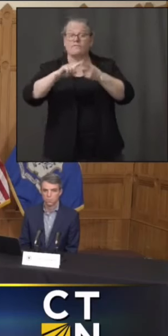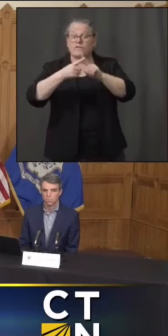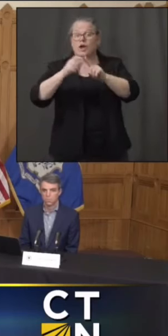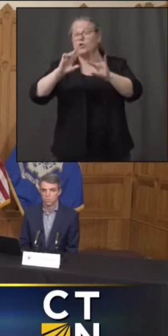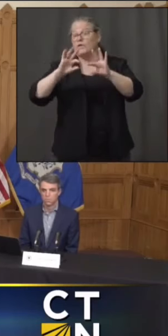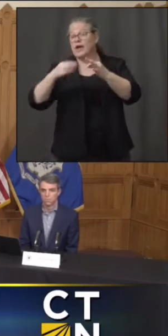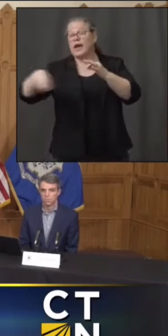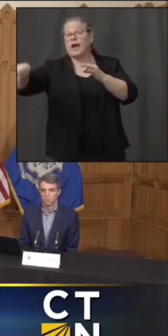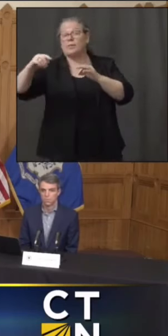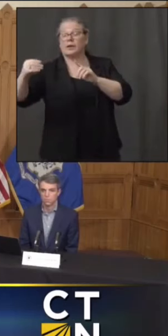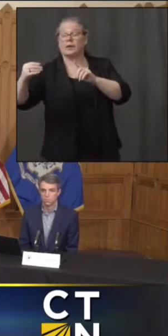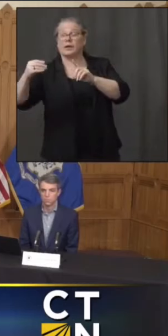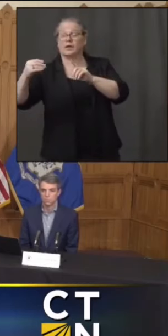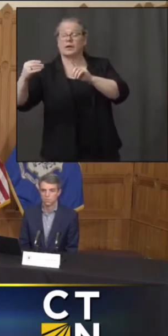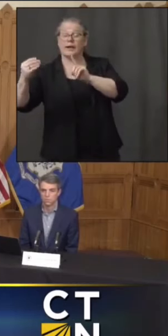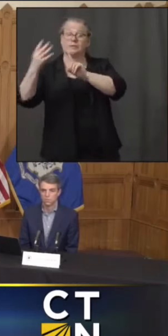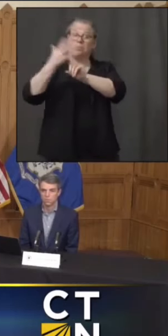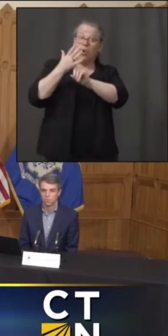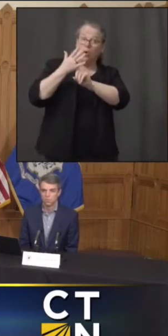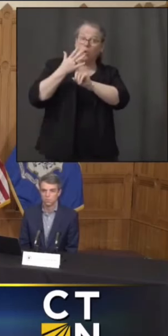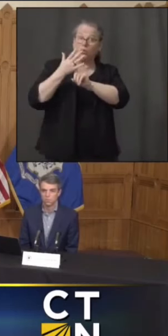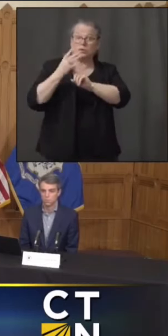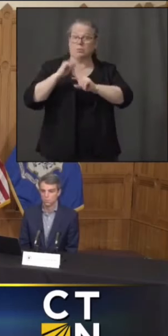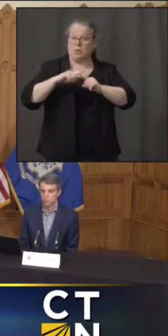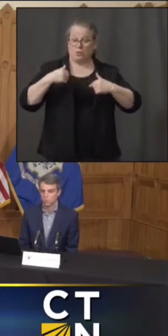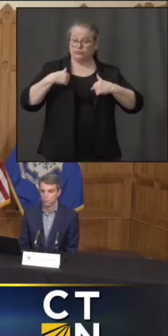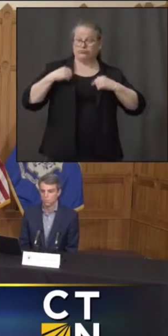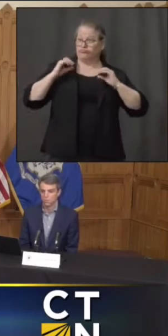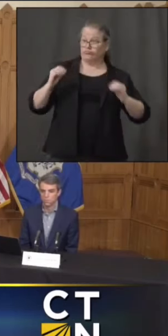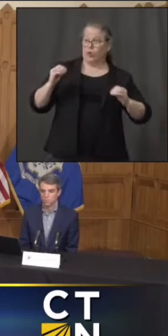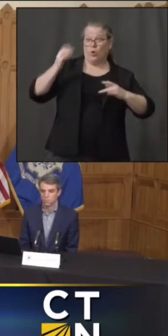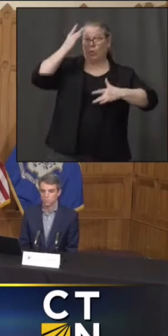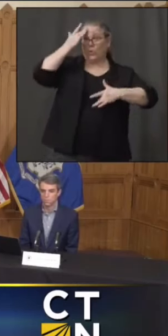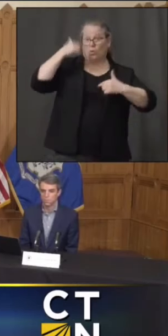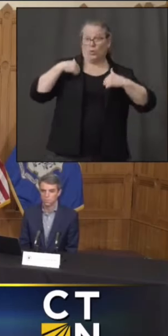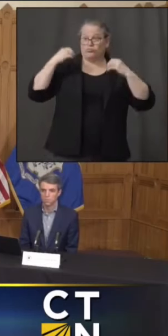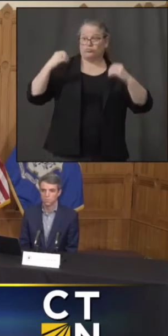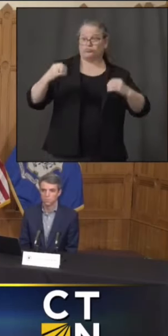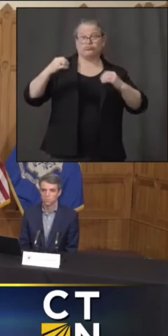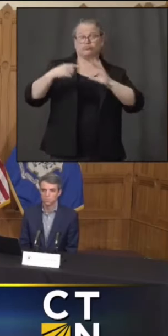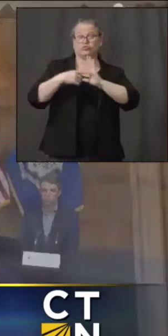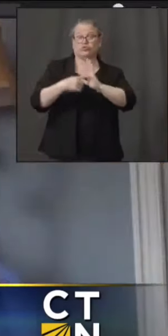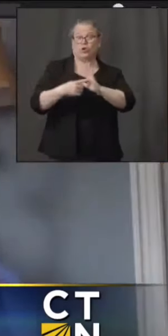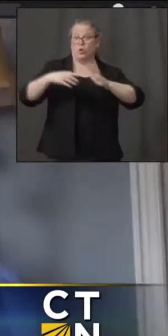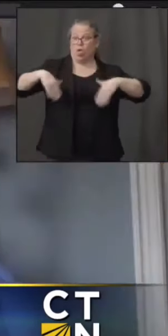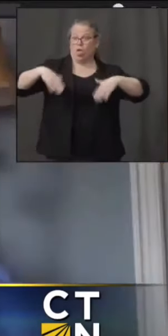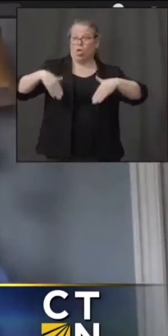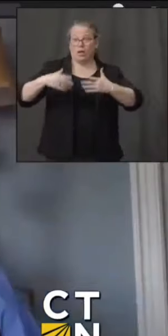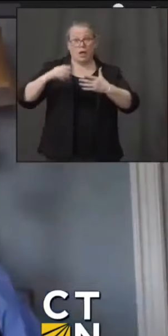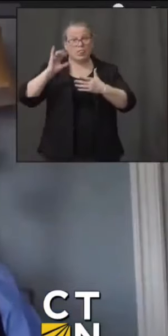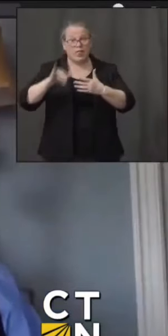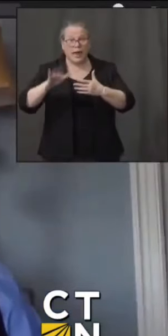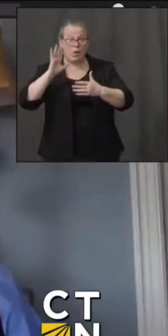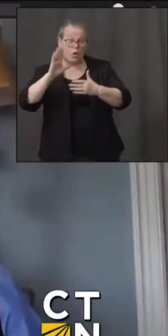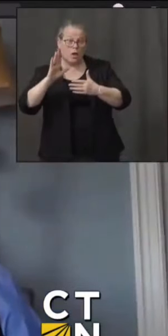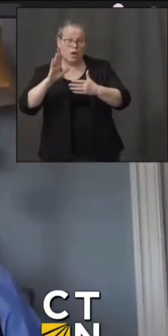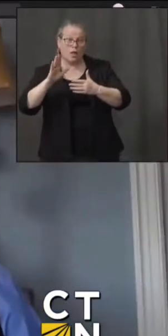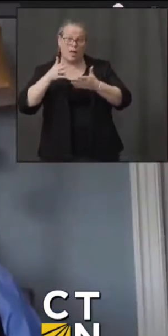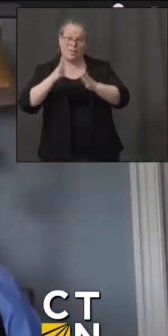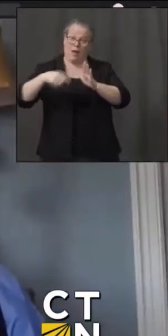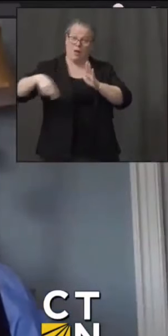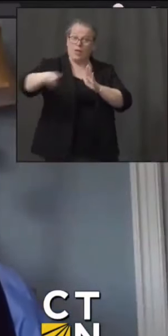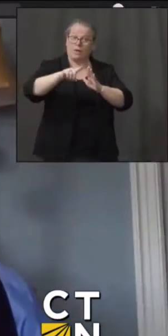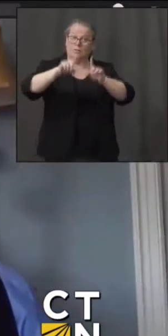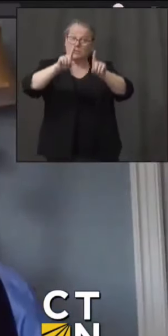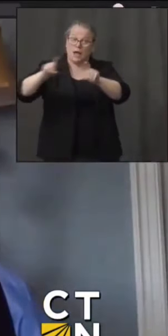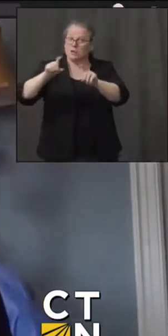test? Well, I think that will be how it starts, is to offer that to people who are